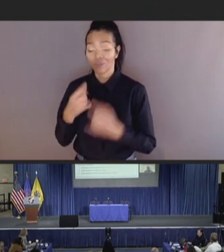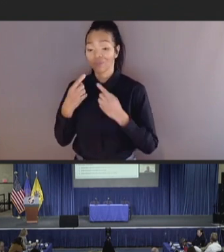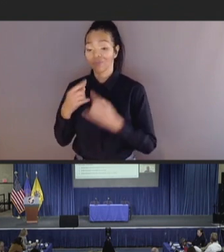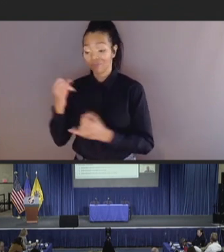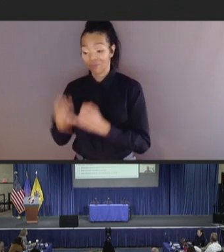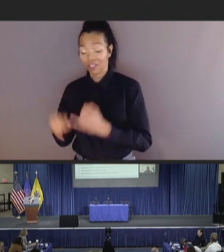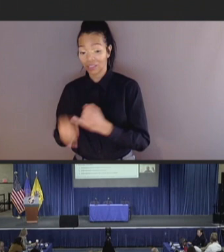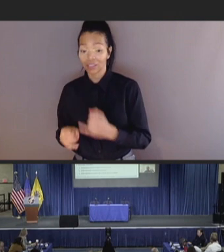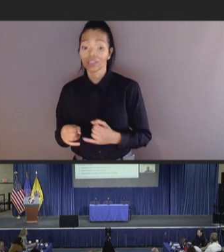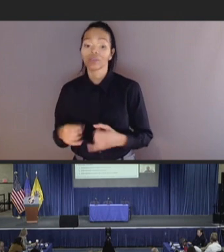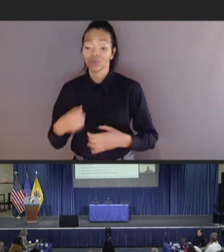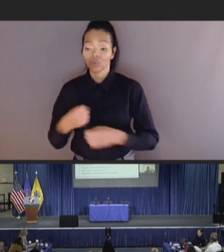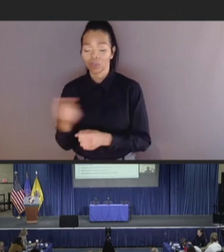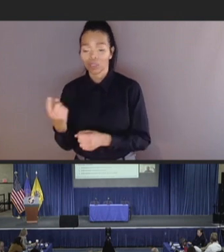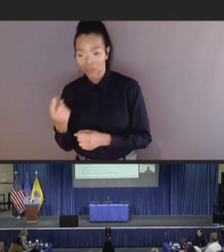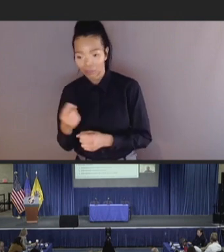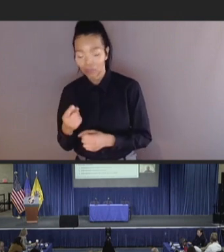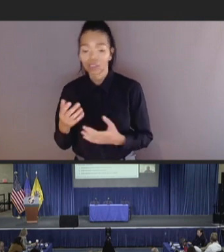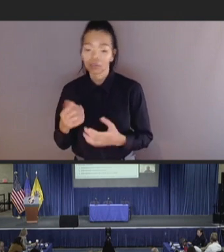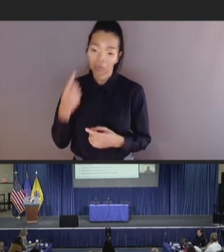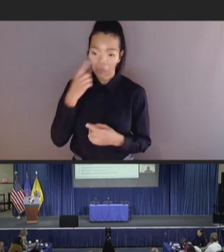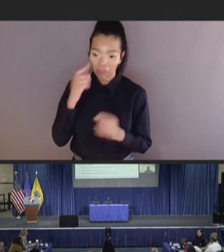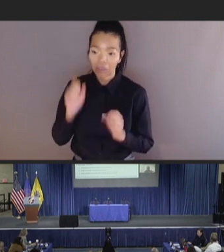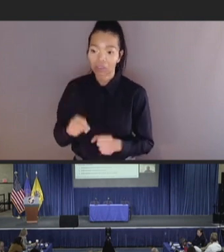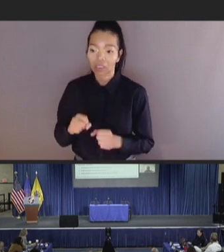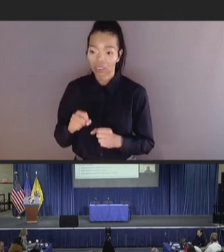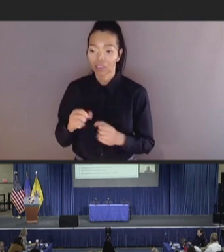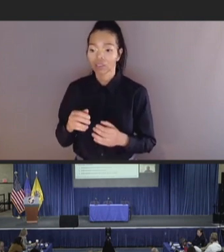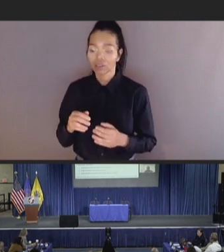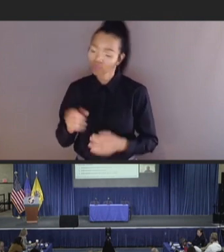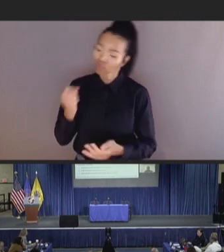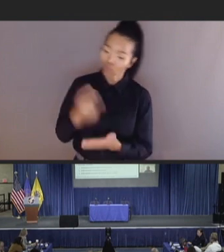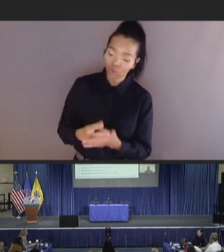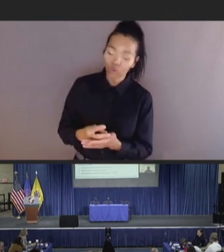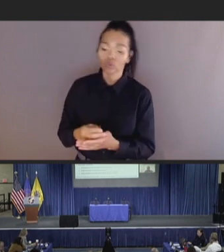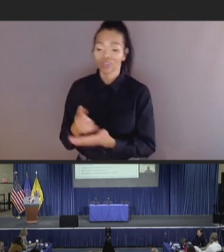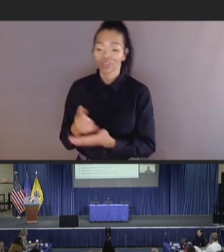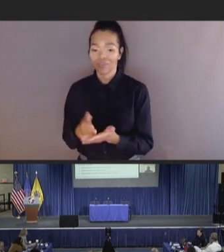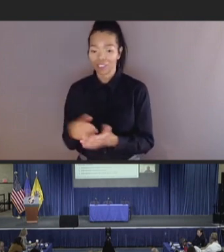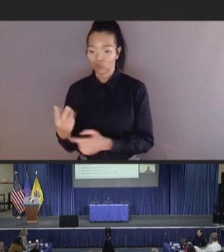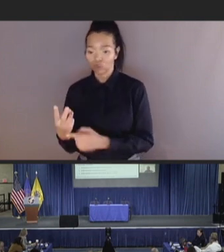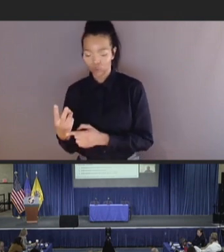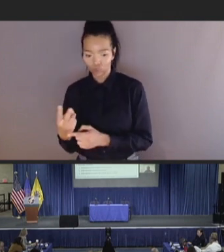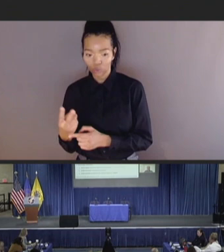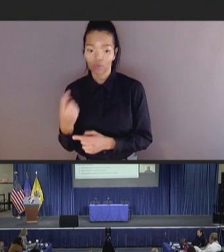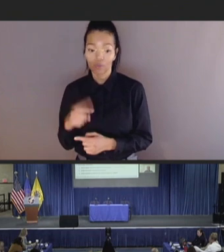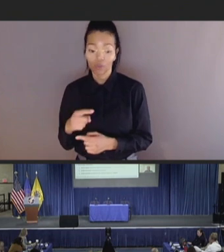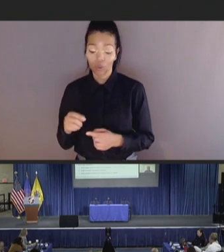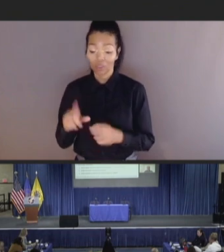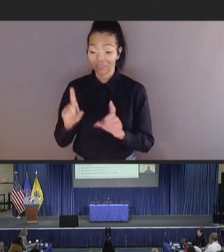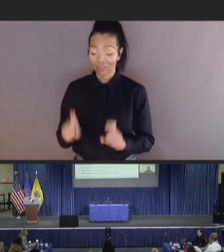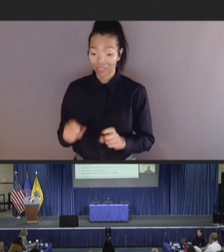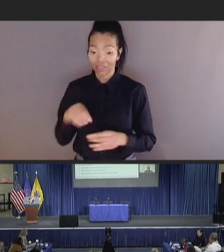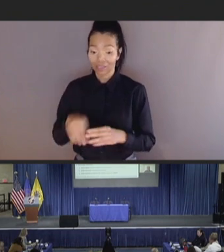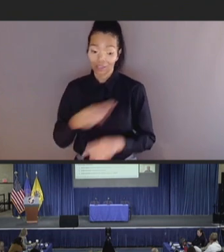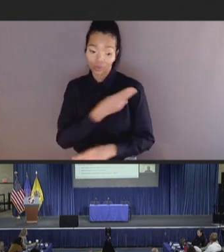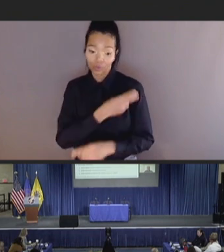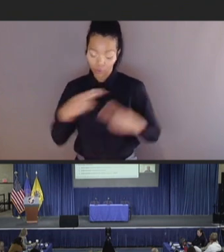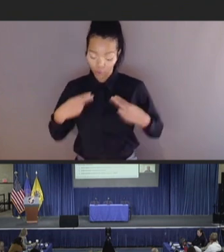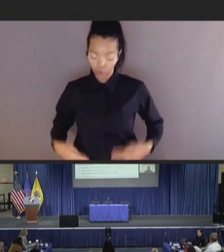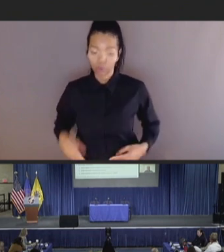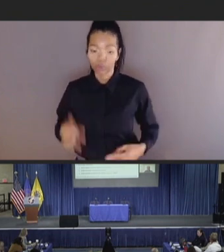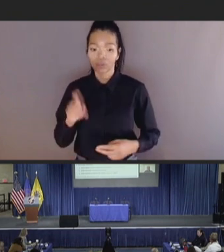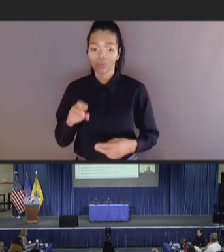least to get something that we think would merit phase 2 human clinical testing, we need to be able to induce multiple BNAb classes